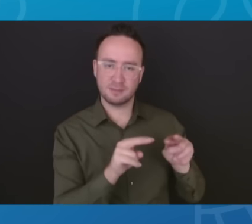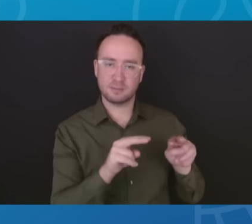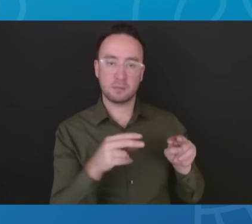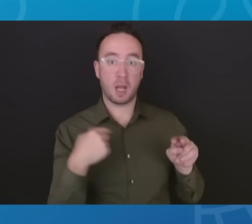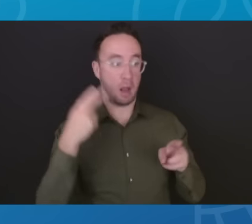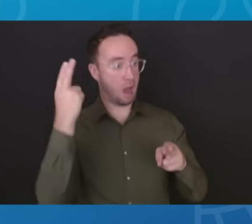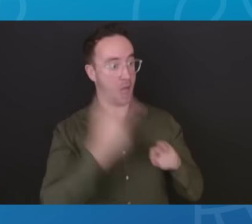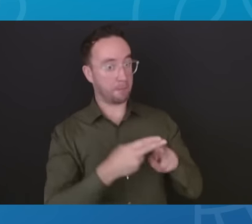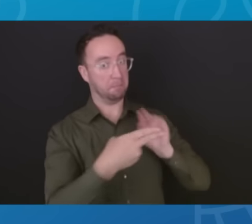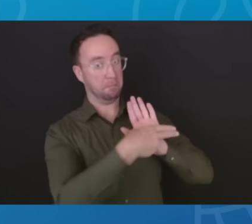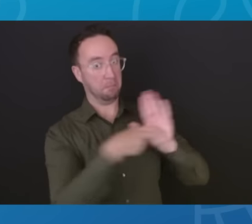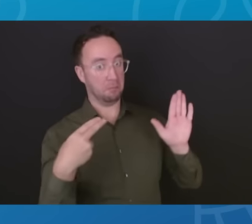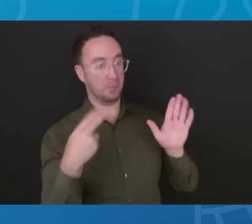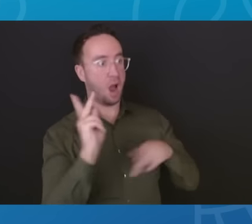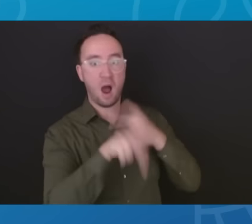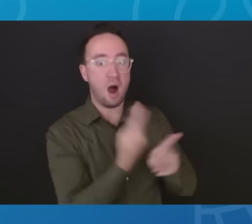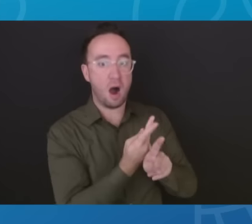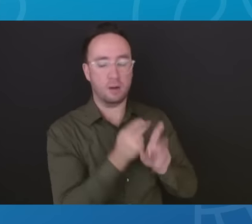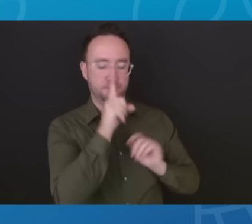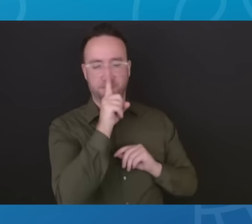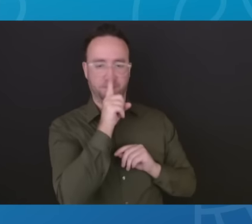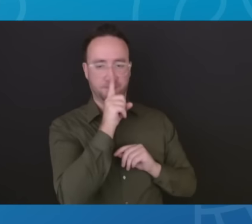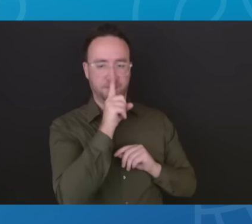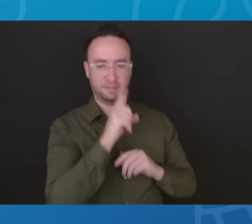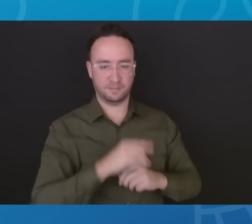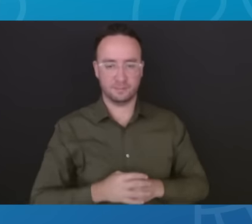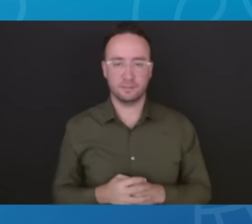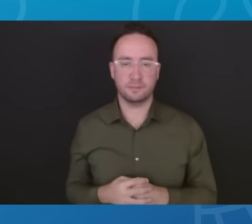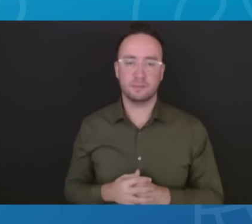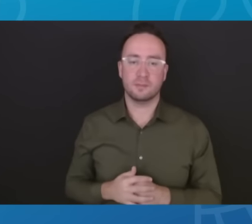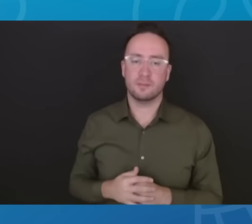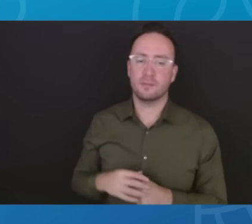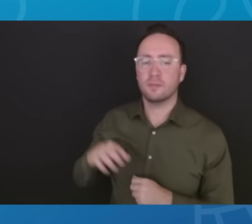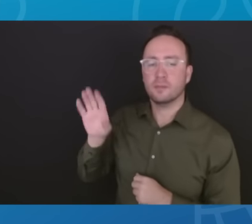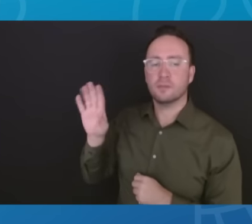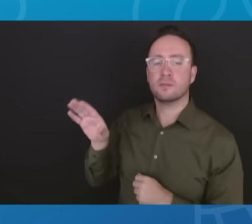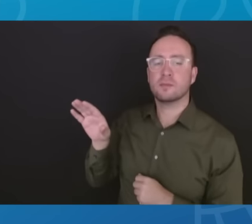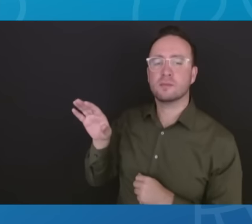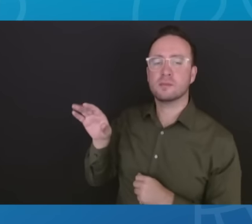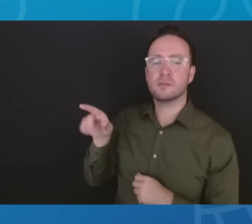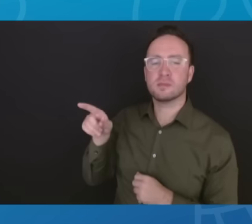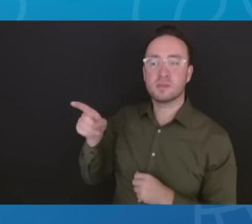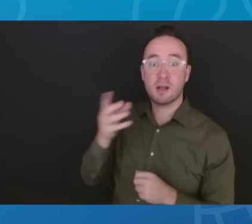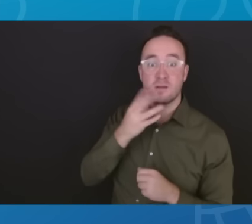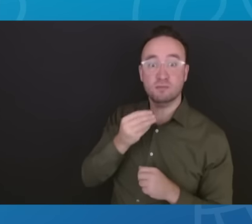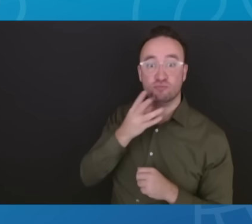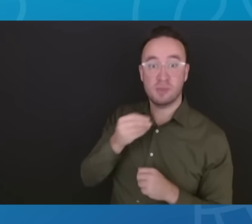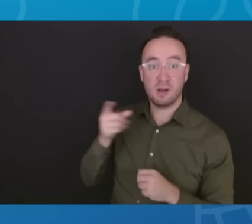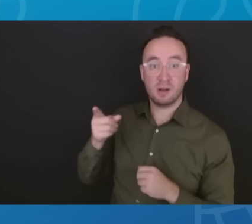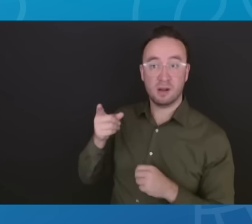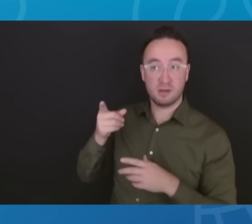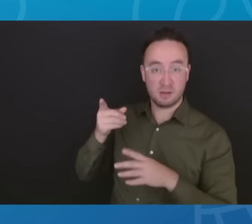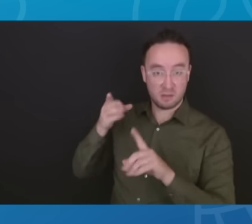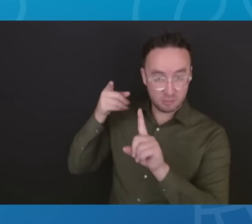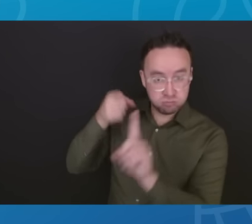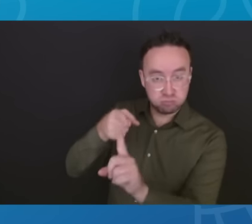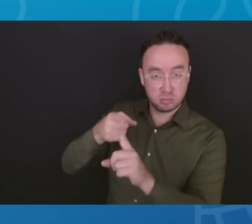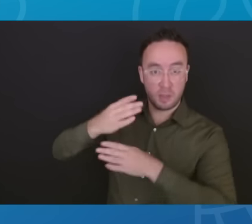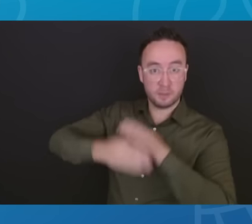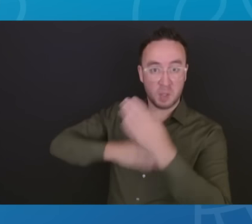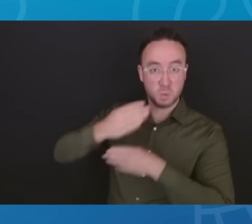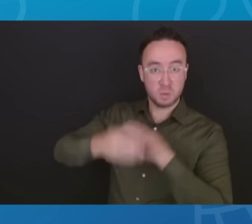the Israelis are going after Hezbollah targets in those Beirut strikes, the U.S. is supportive of them doing that. We're supportive of